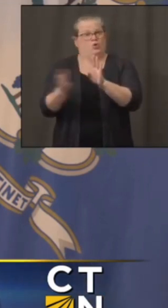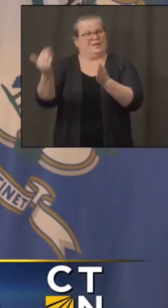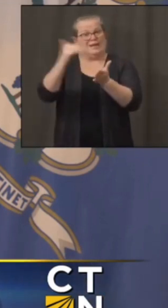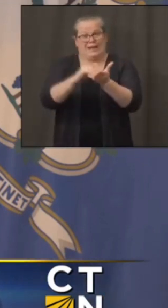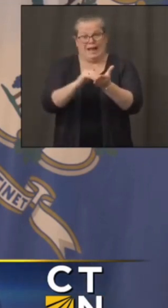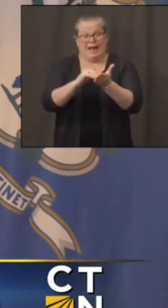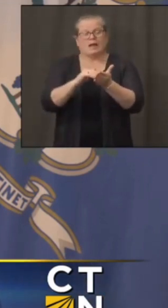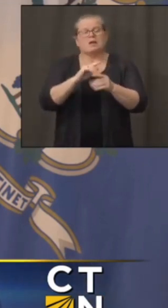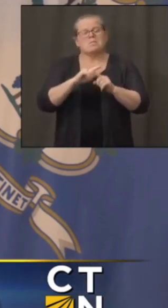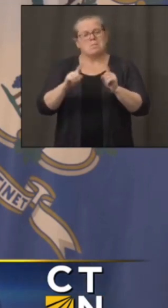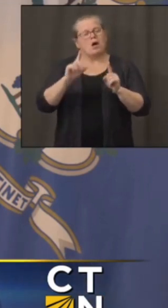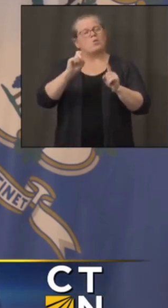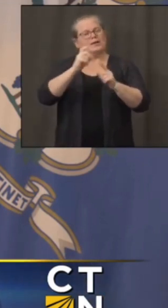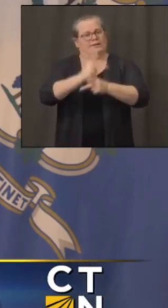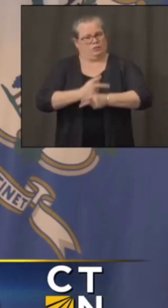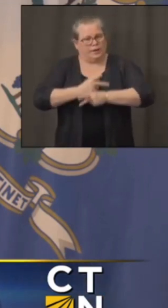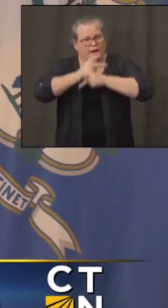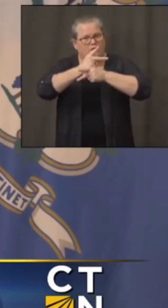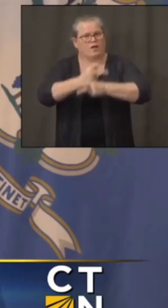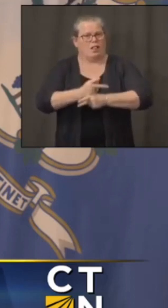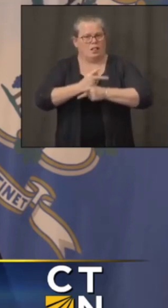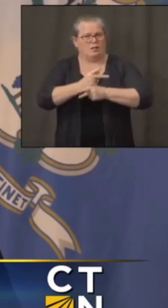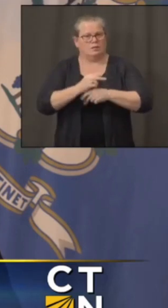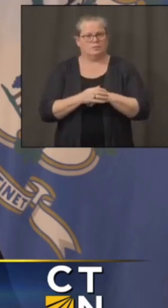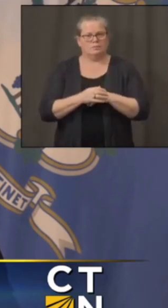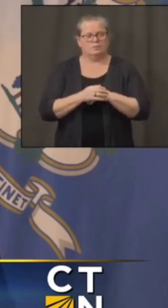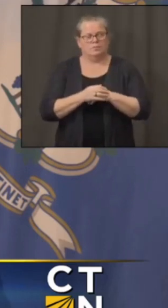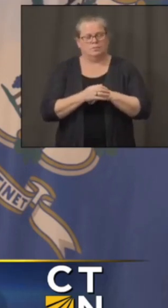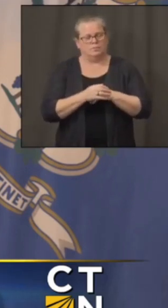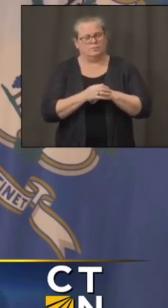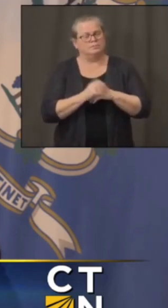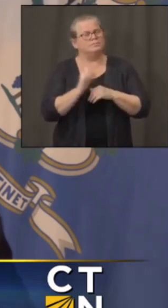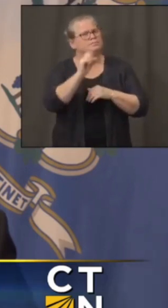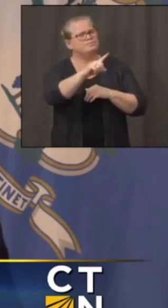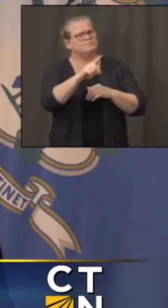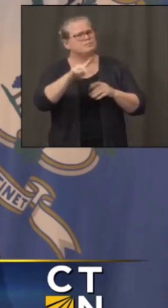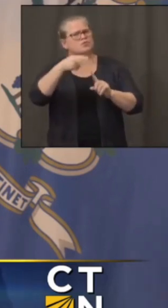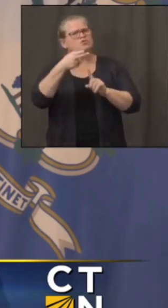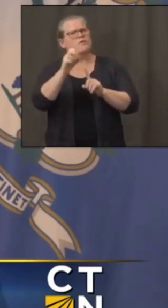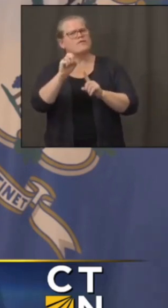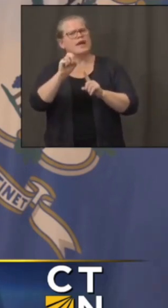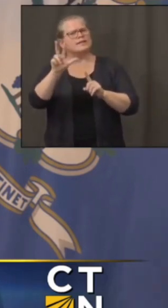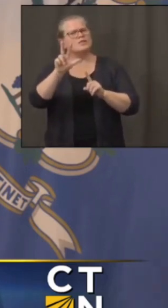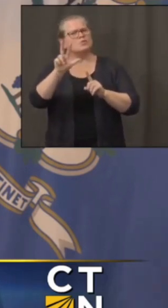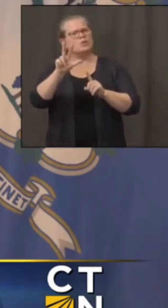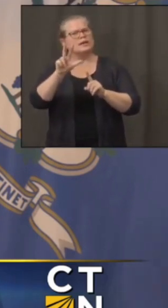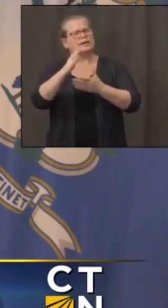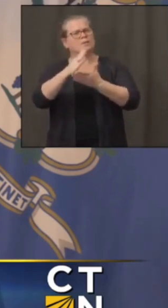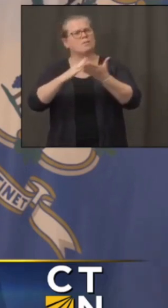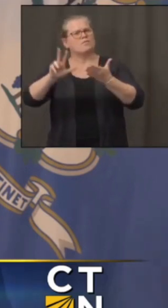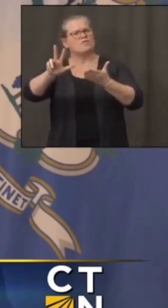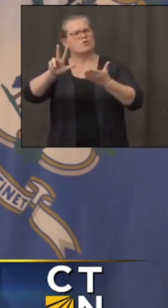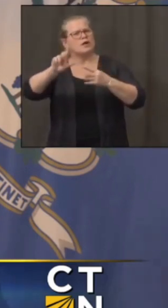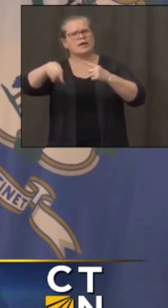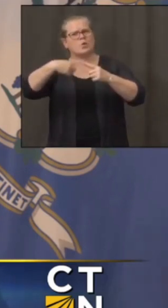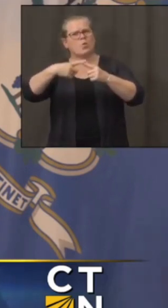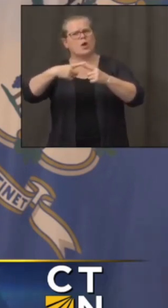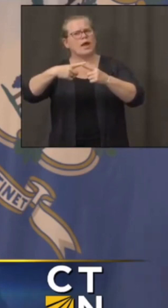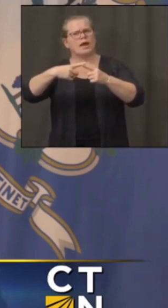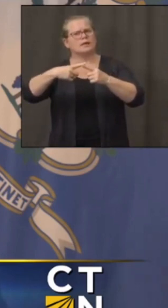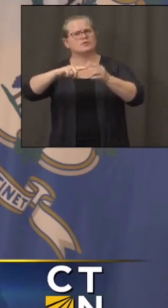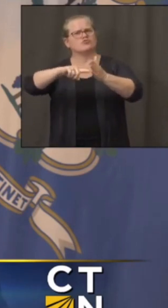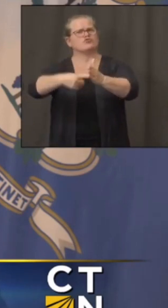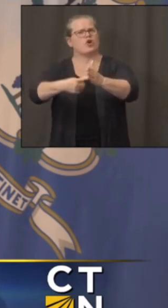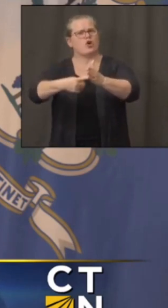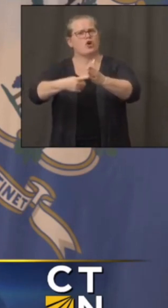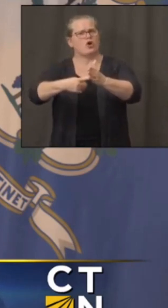phase 3 then? From my point of view on phase 3, it's going to take a little bit longer. As I've talked to every governor,